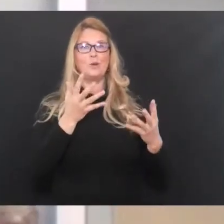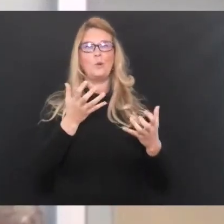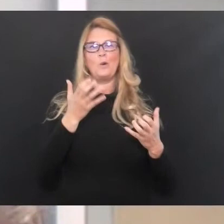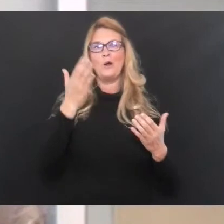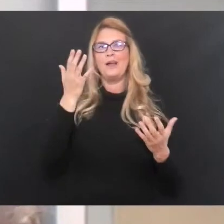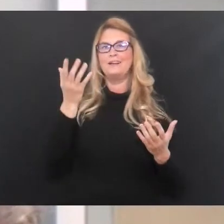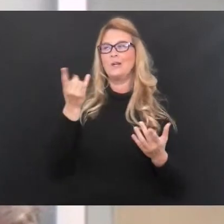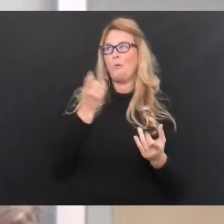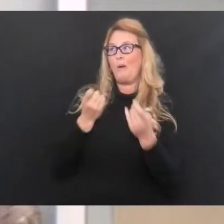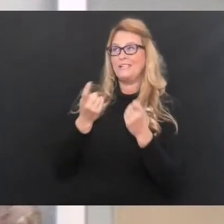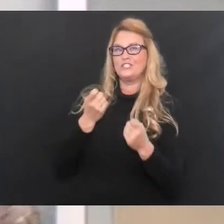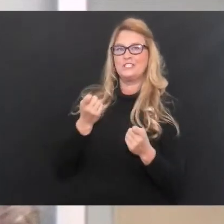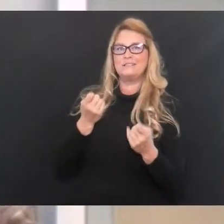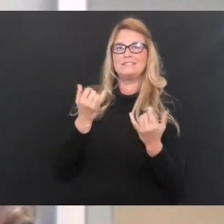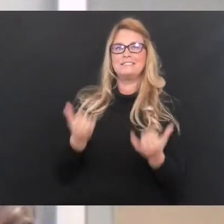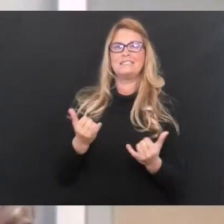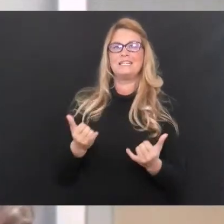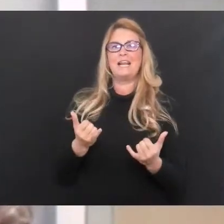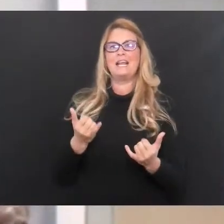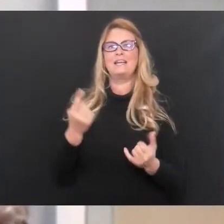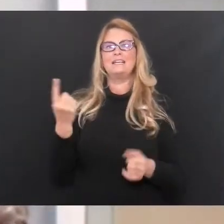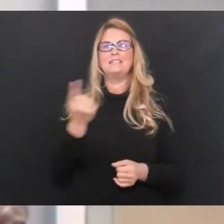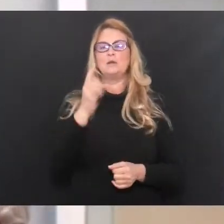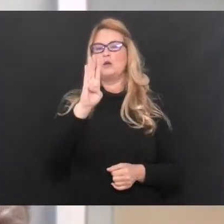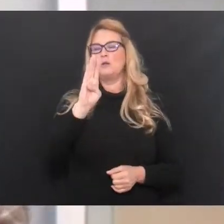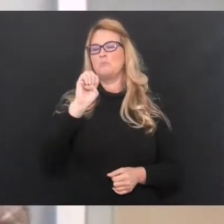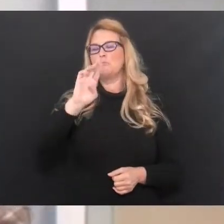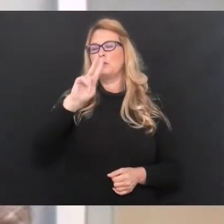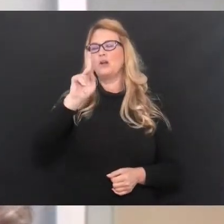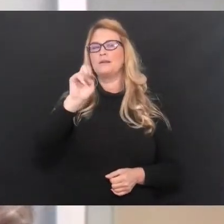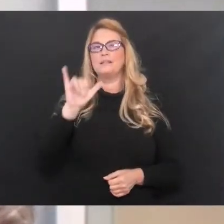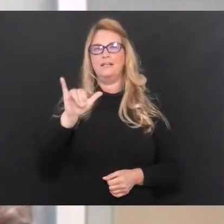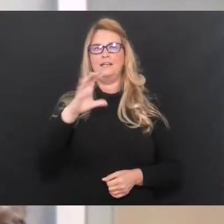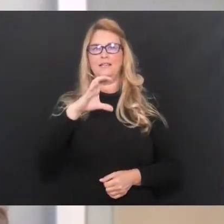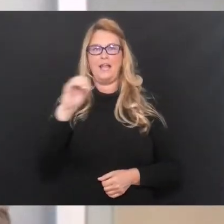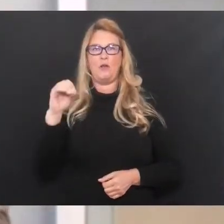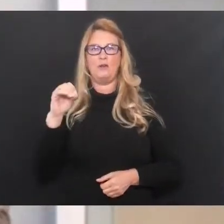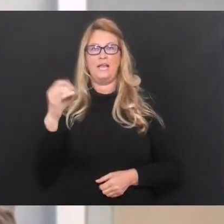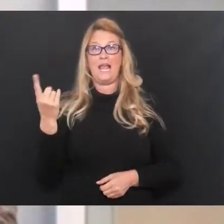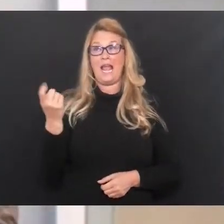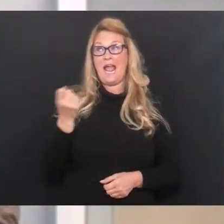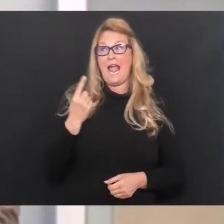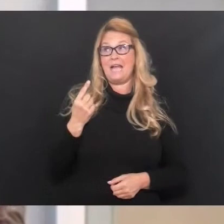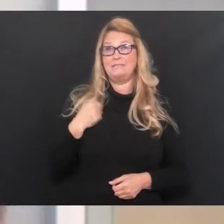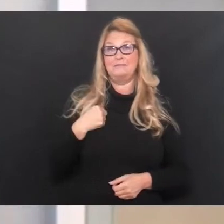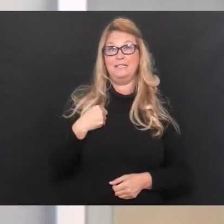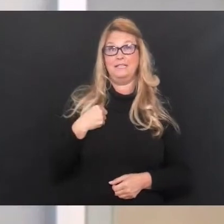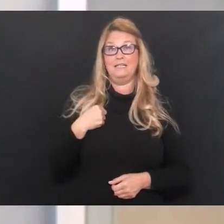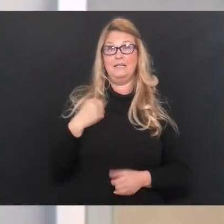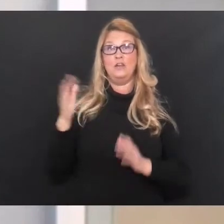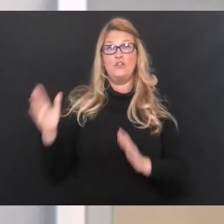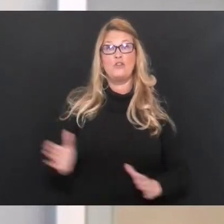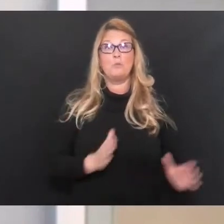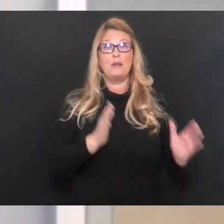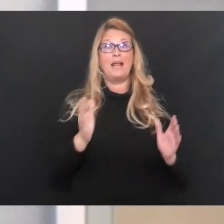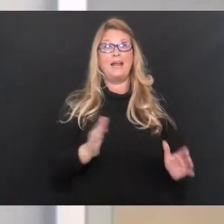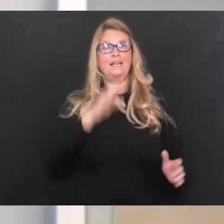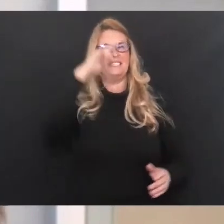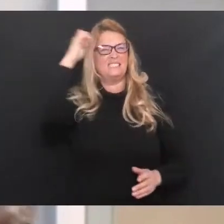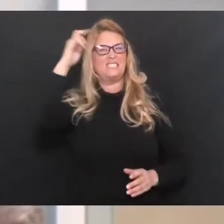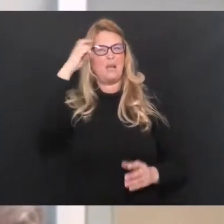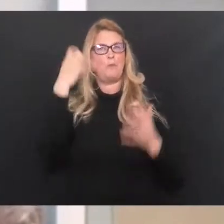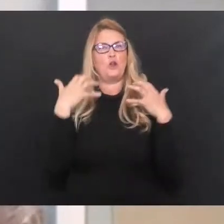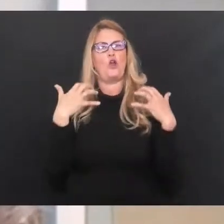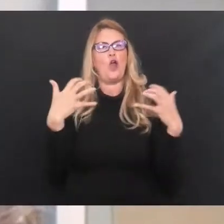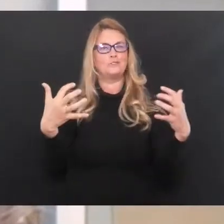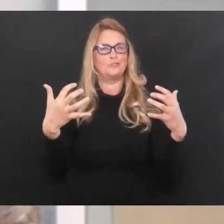questions. Today, someone from Berkeley County asked me, they're planning the summer concert series for Berkeley